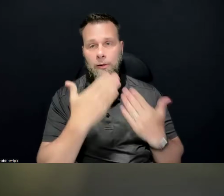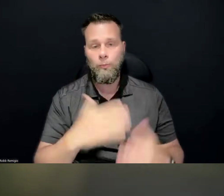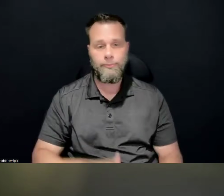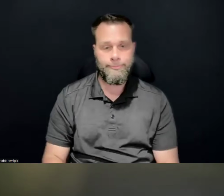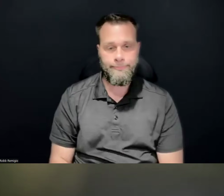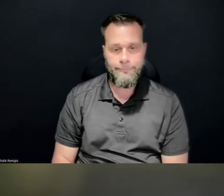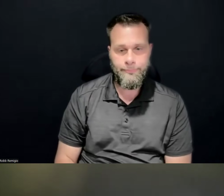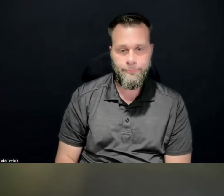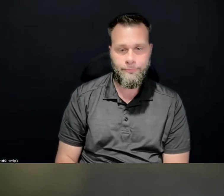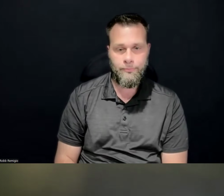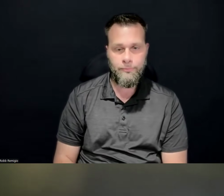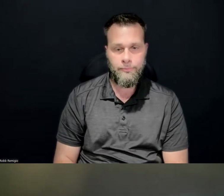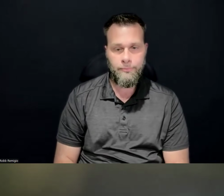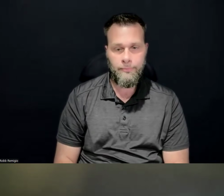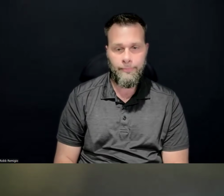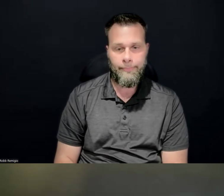Right.